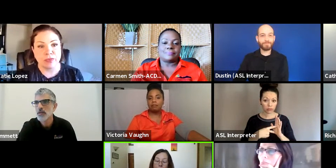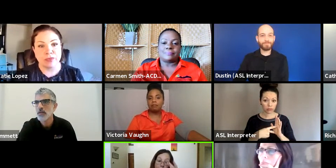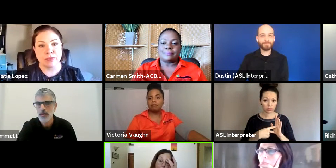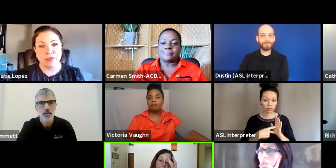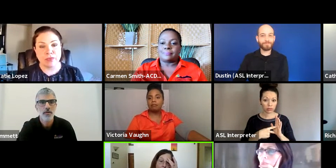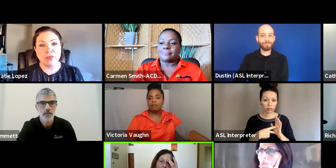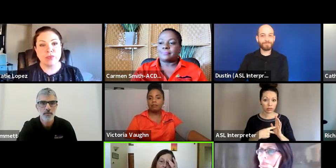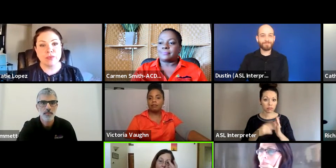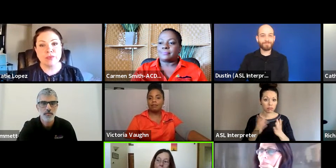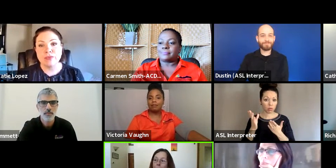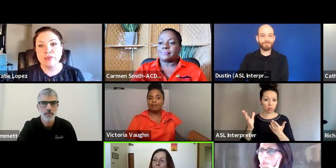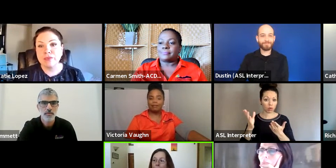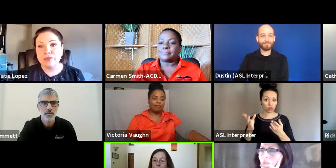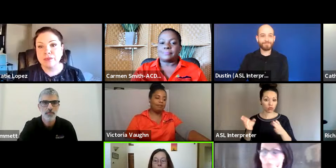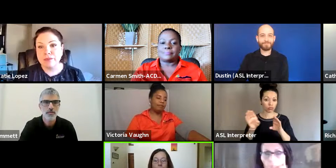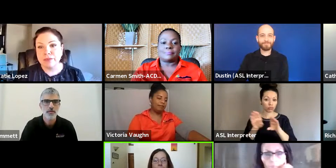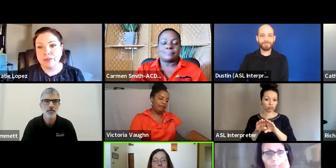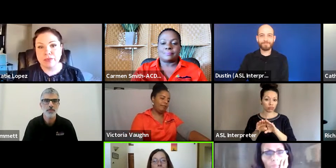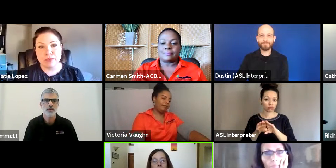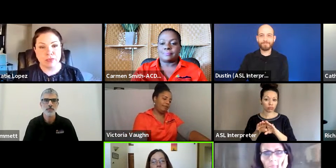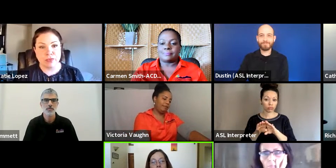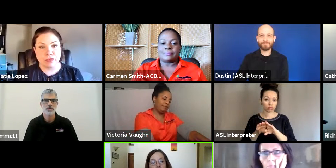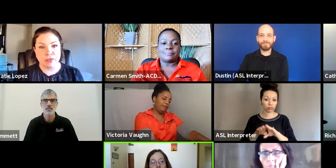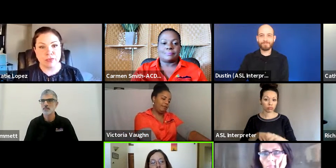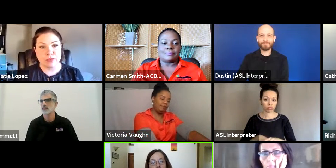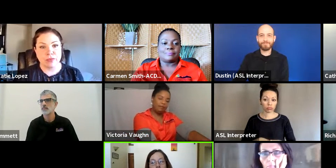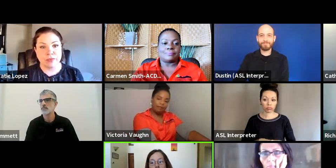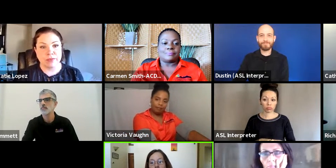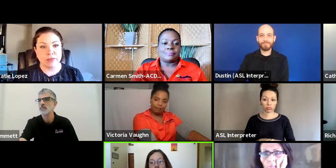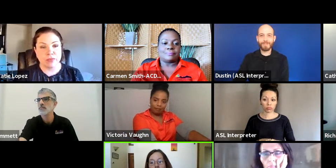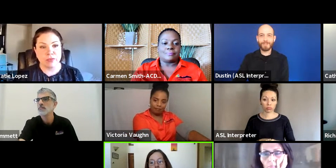then I would take a motion to adjourn.